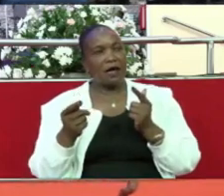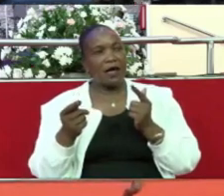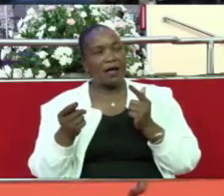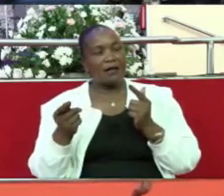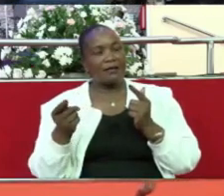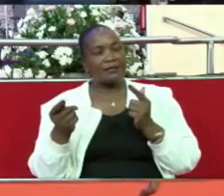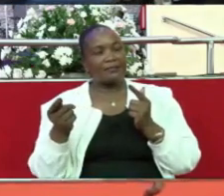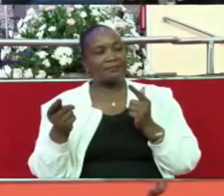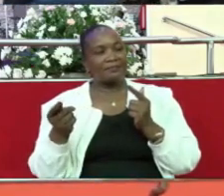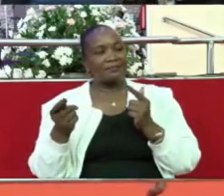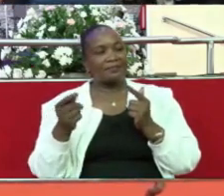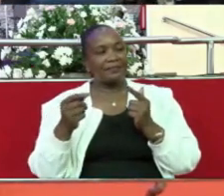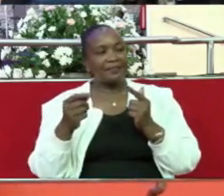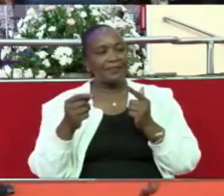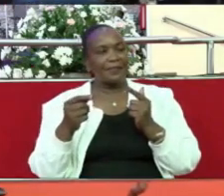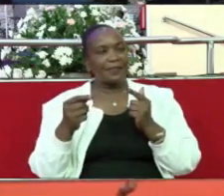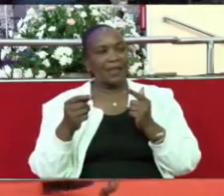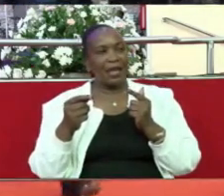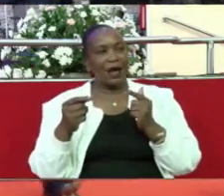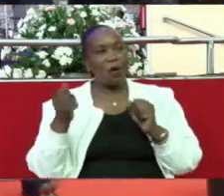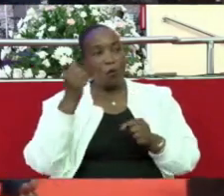And I can tell you at that point, fear clipped in.